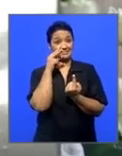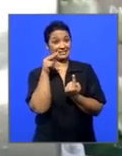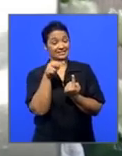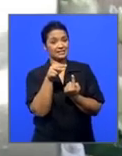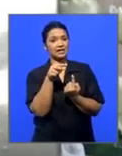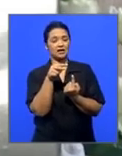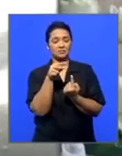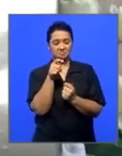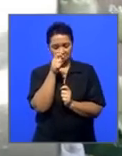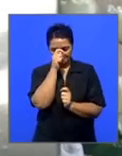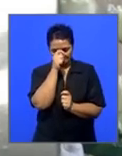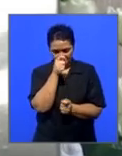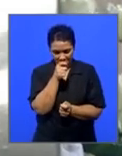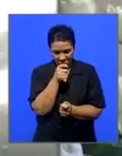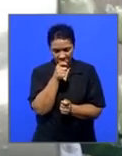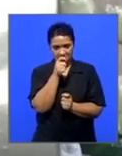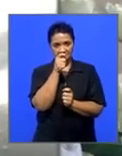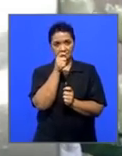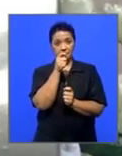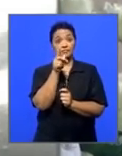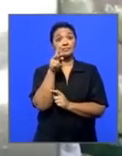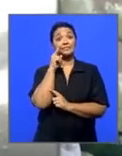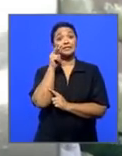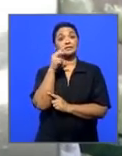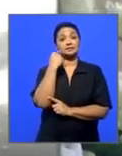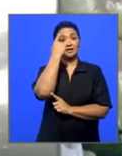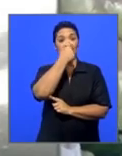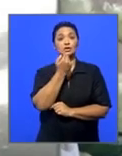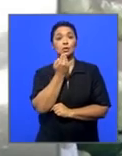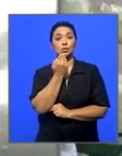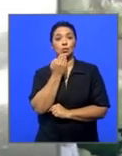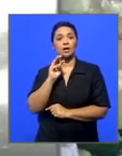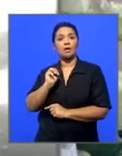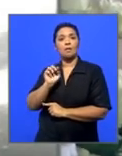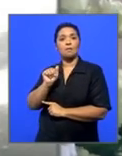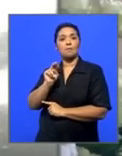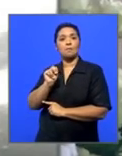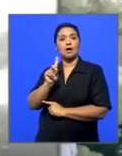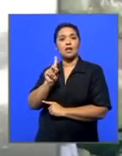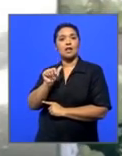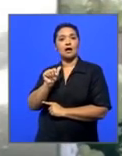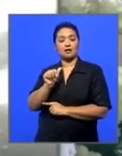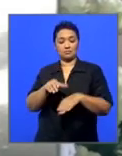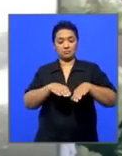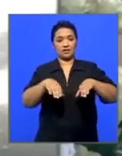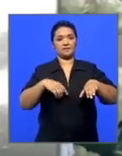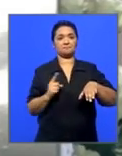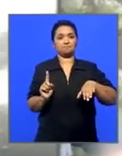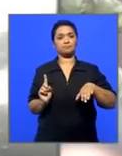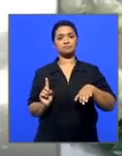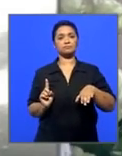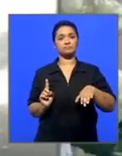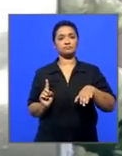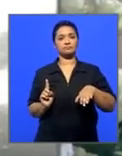they acknowledge. There is the face of Mandla Mandela standing by the side of his